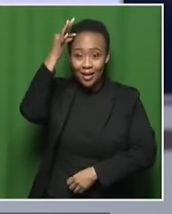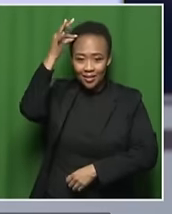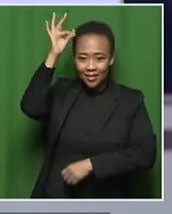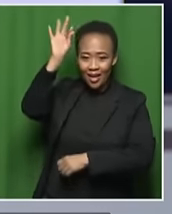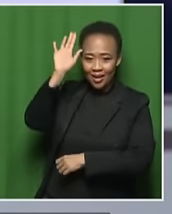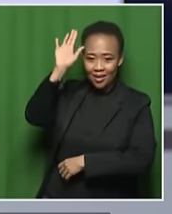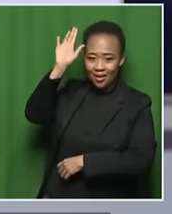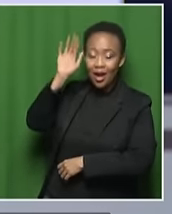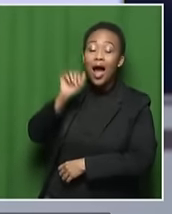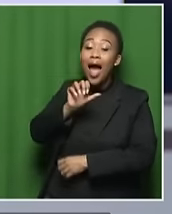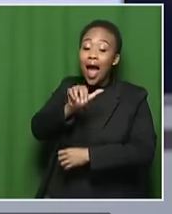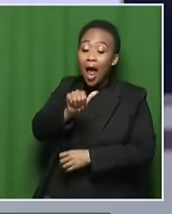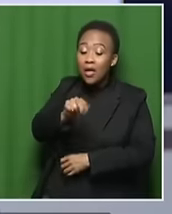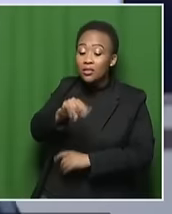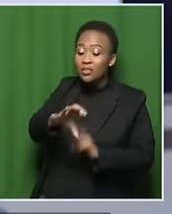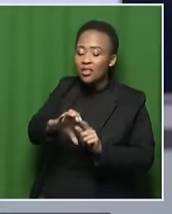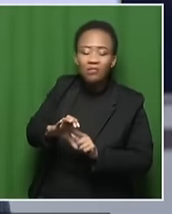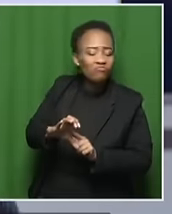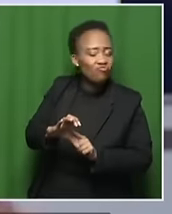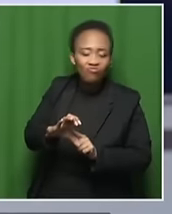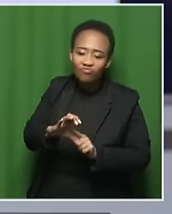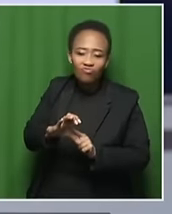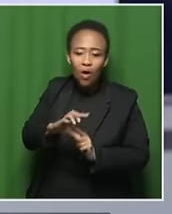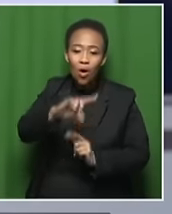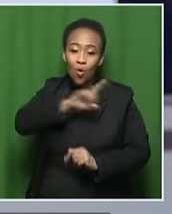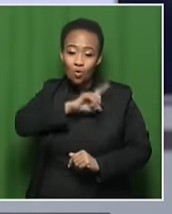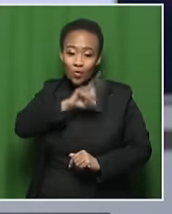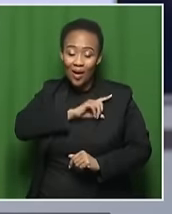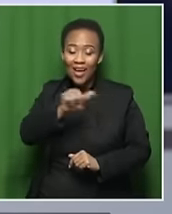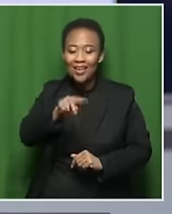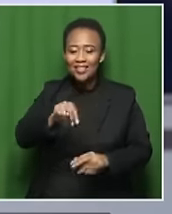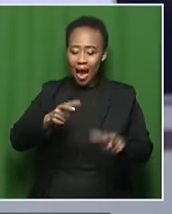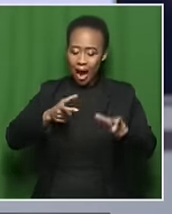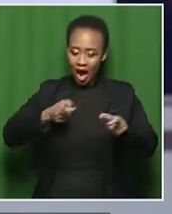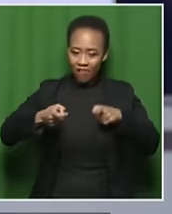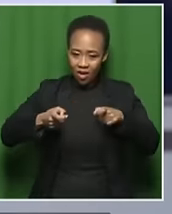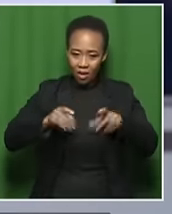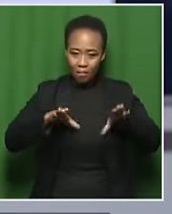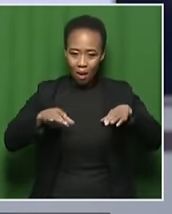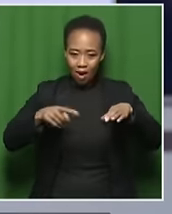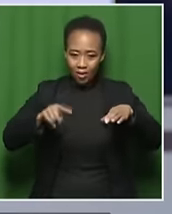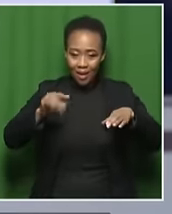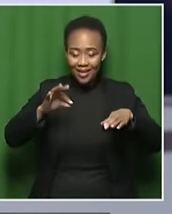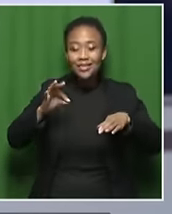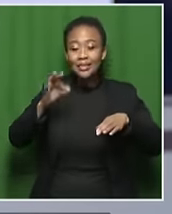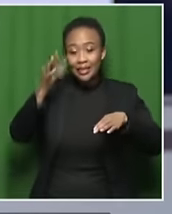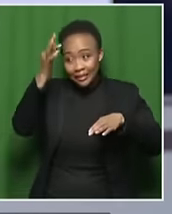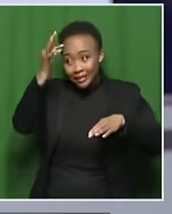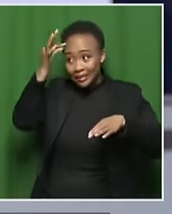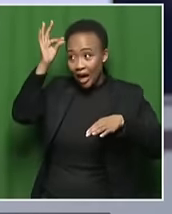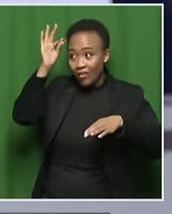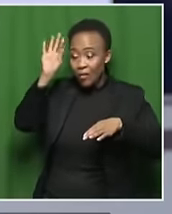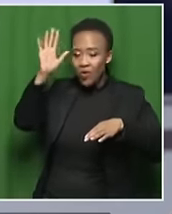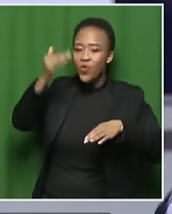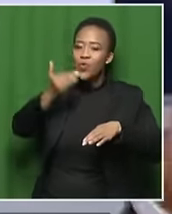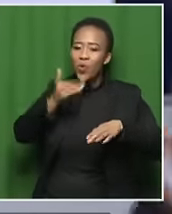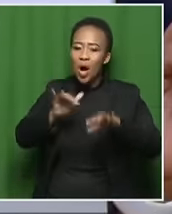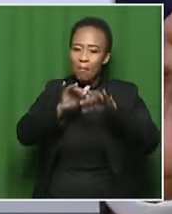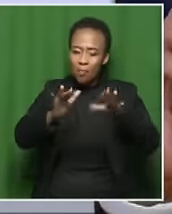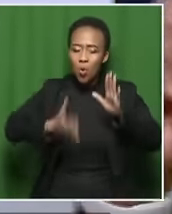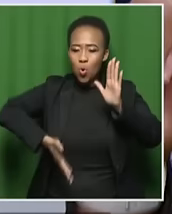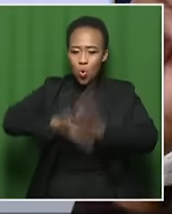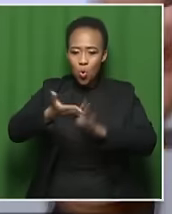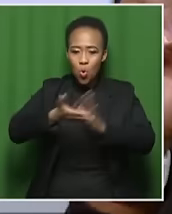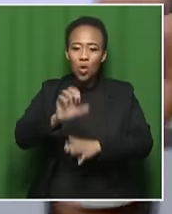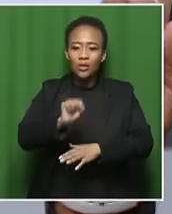the ANC, because the ANC is the governing party. The state are the people who run South Africa. Okay. Go and